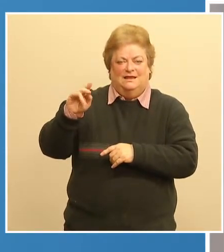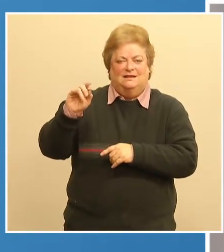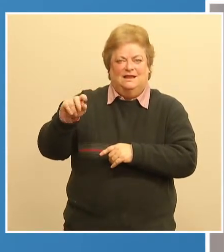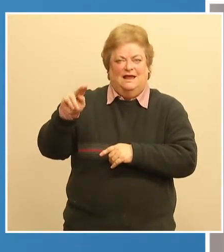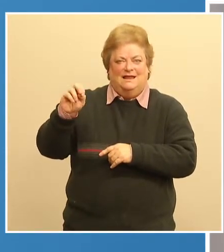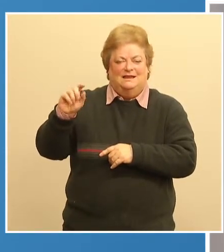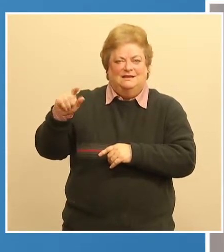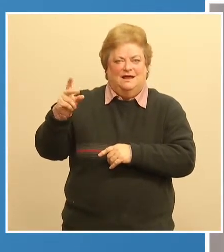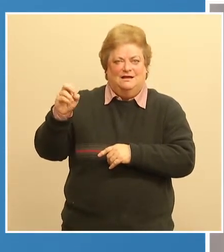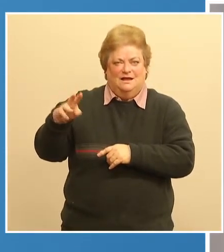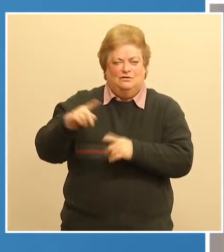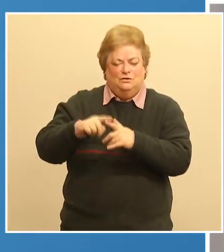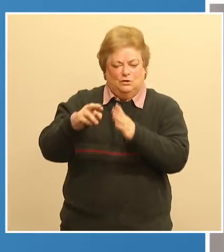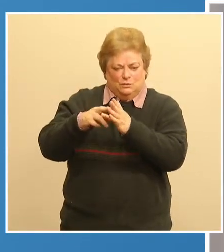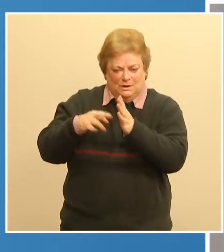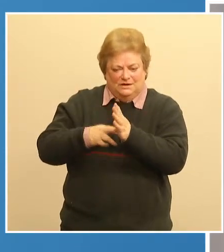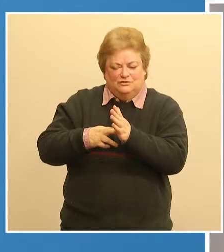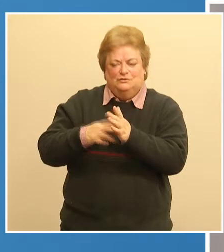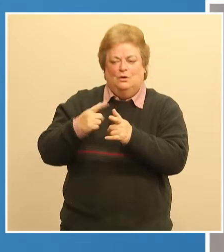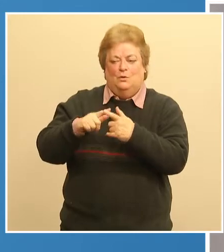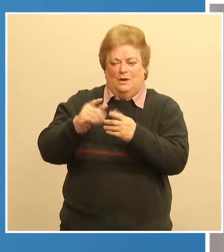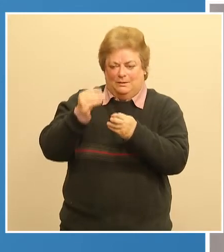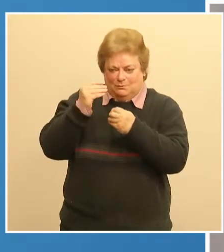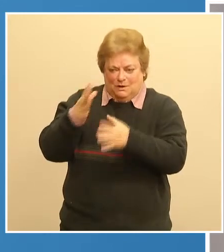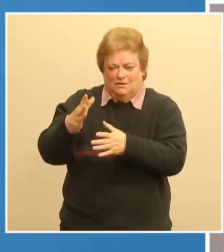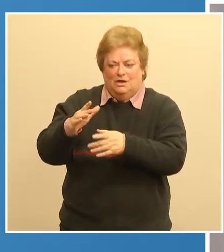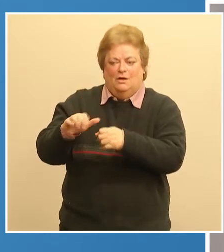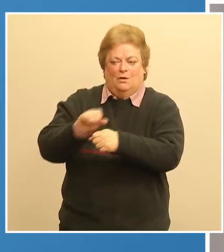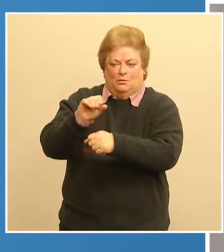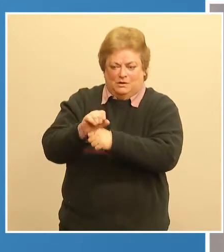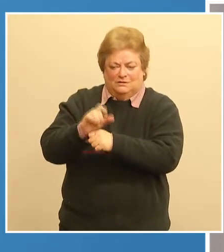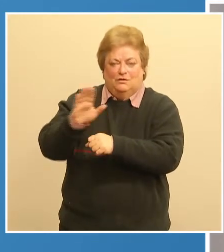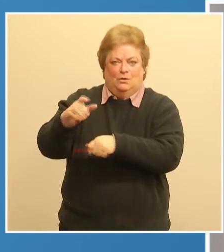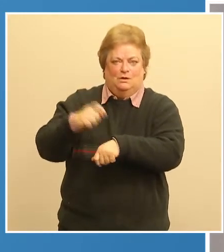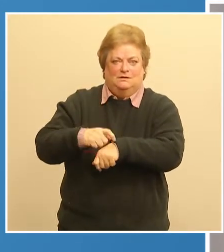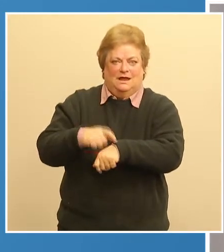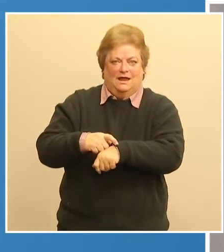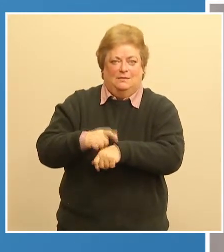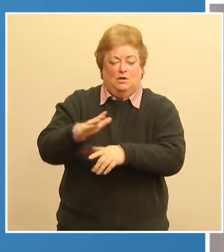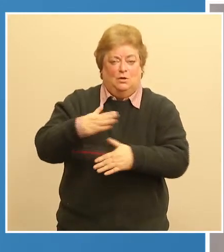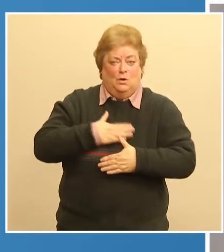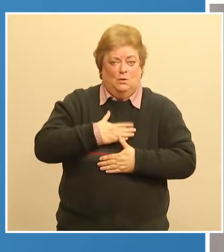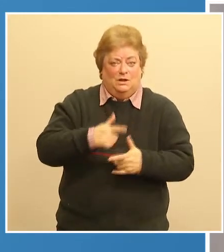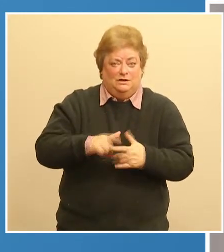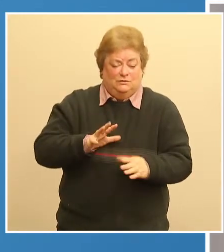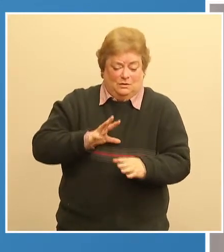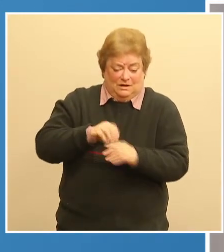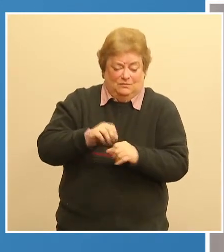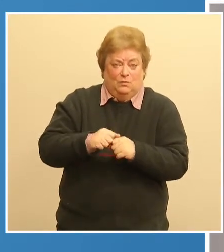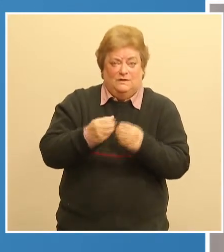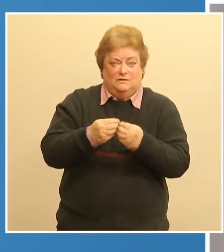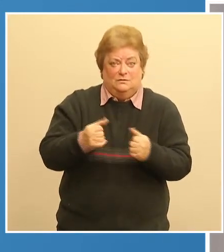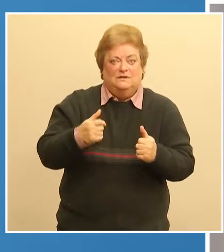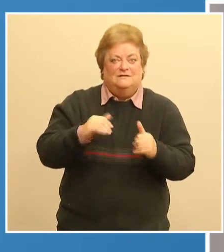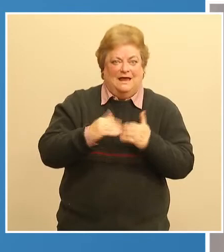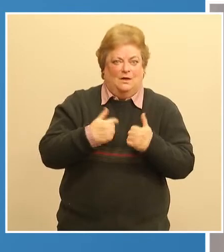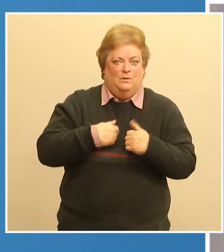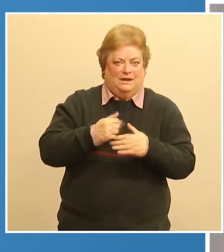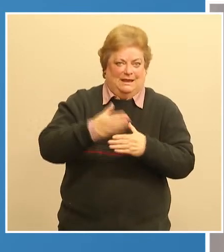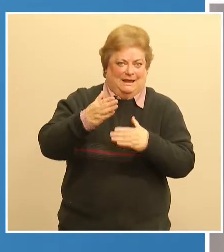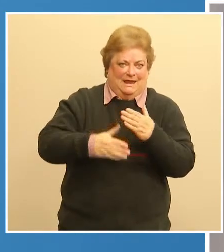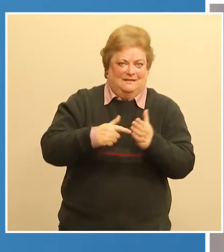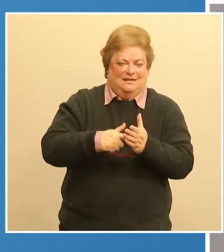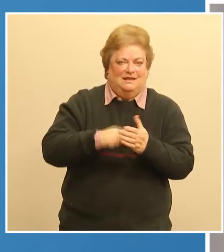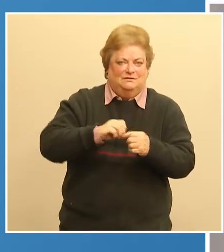covid19.lincoln.ne.gov, where you can register to get notified when it's your turn. Your willingness to be part of the solution is how we will end this pandemic